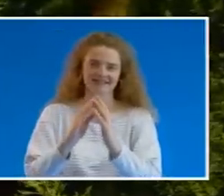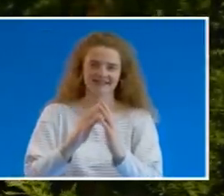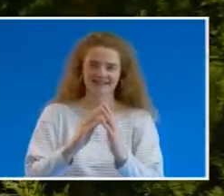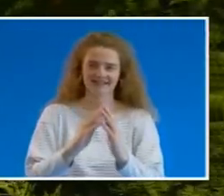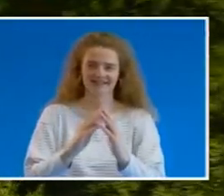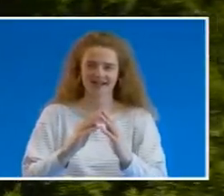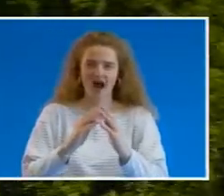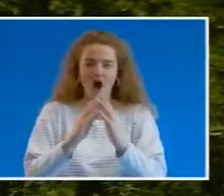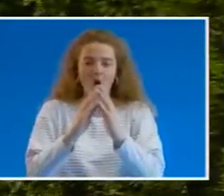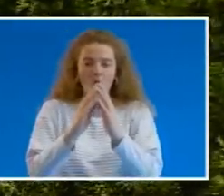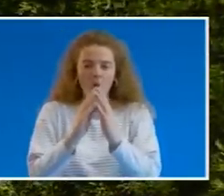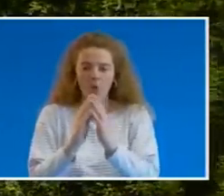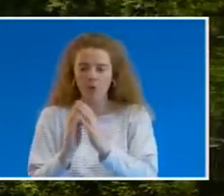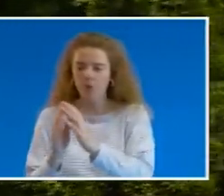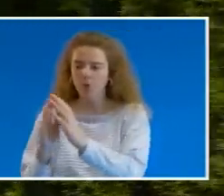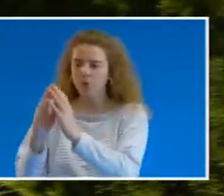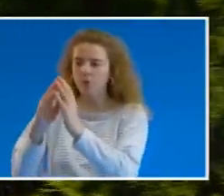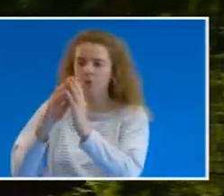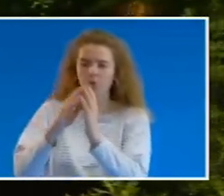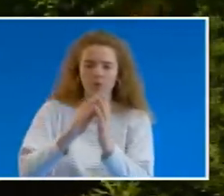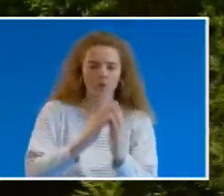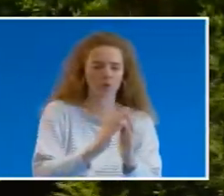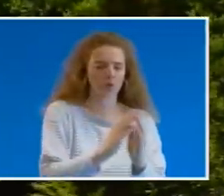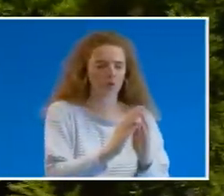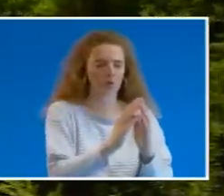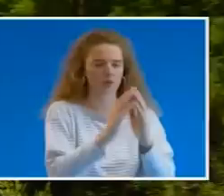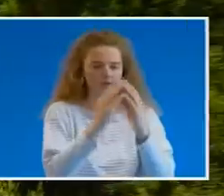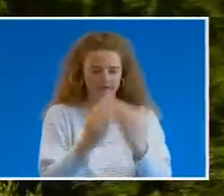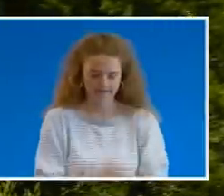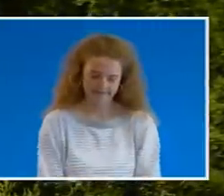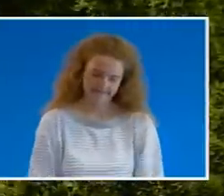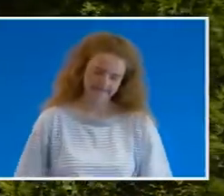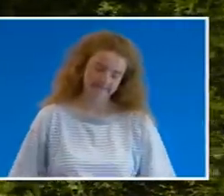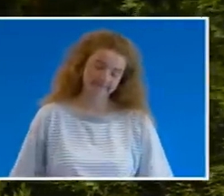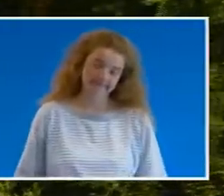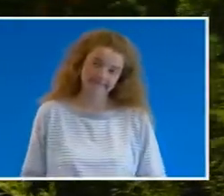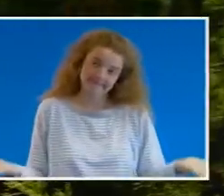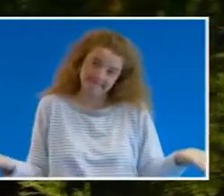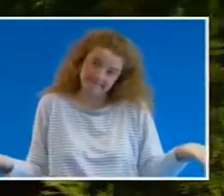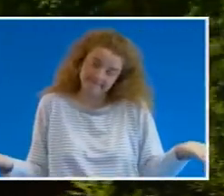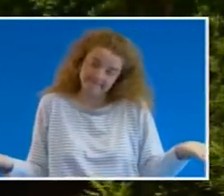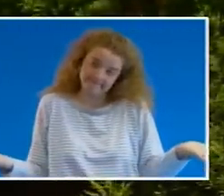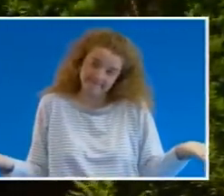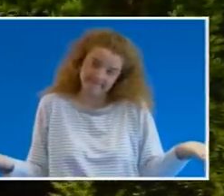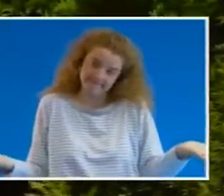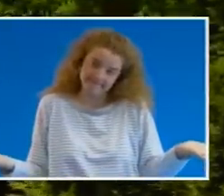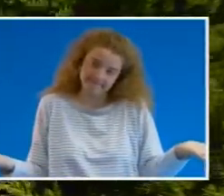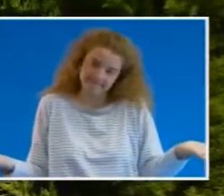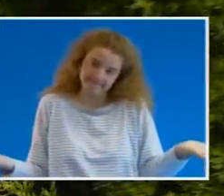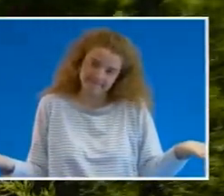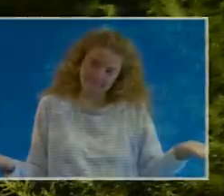comes the wind, it blows and blows again. Down falls my little house, oh, what a